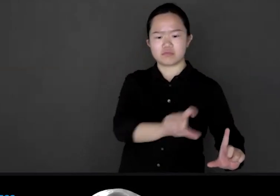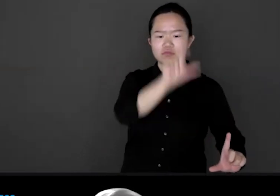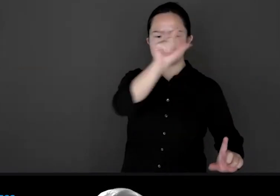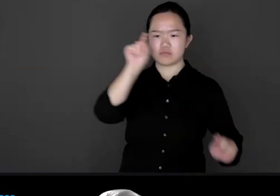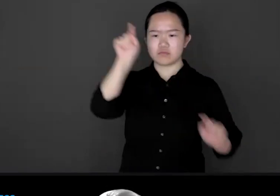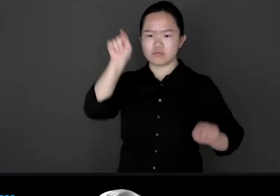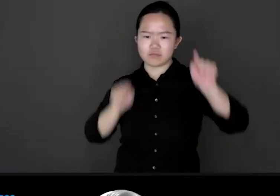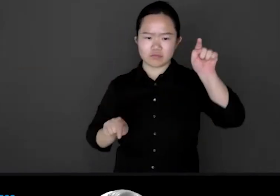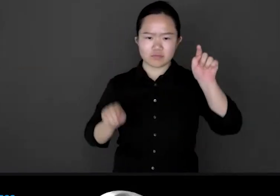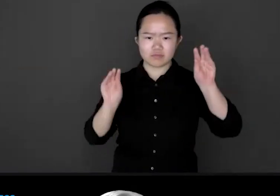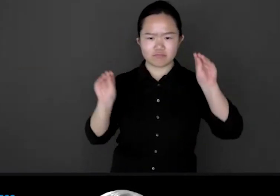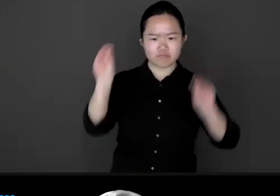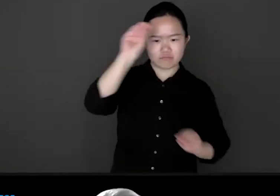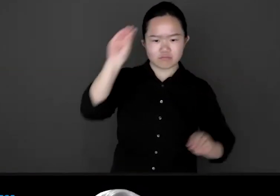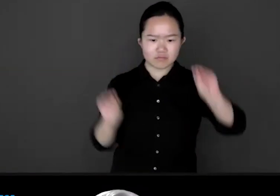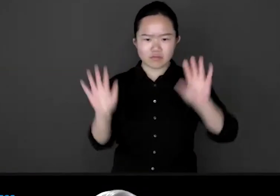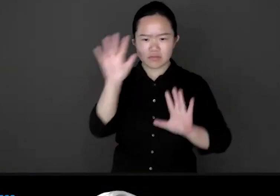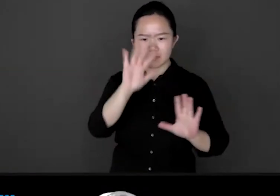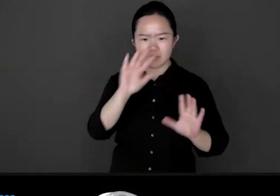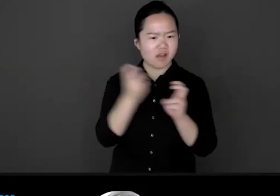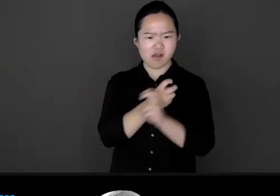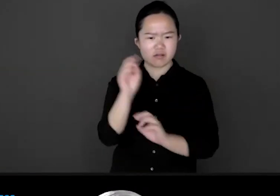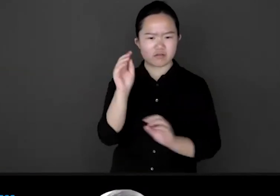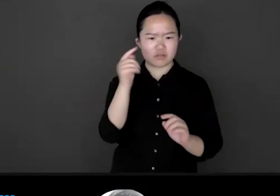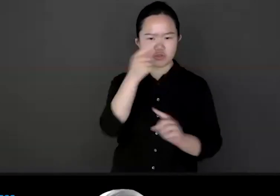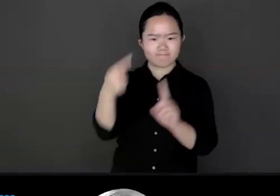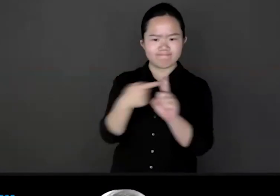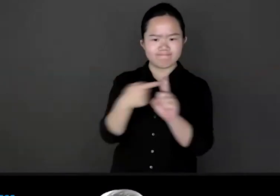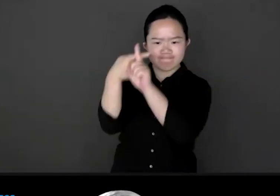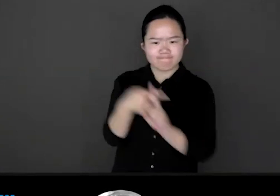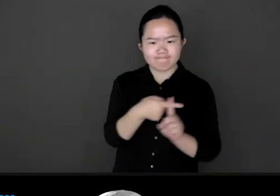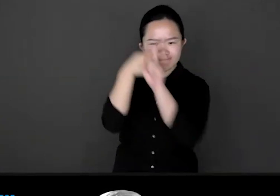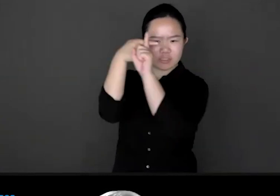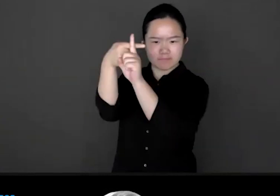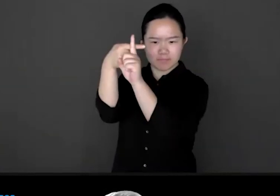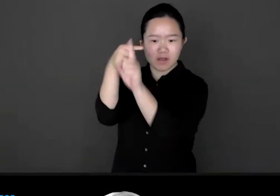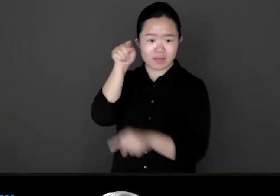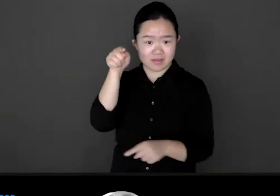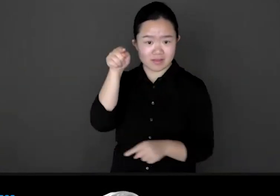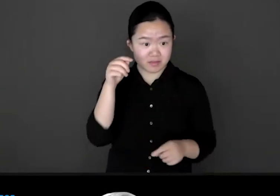workaround. And then we're going to start leveraging AI so that you actually, while you're going through the